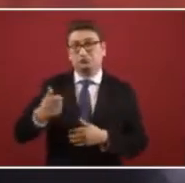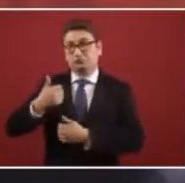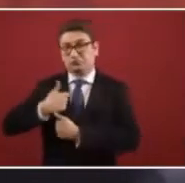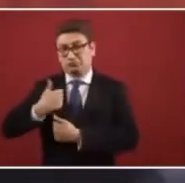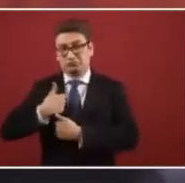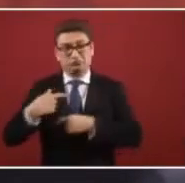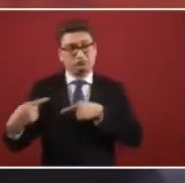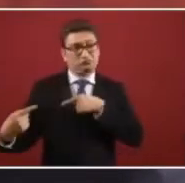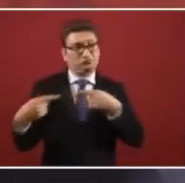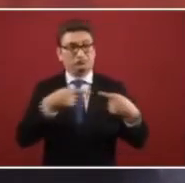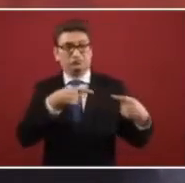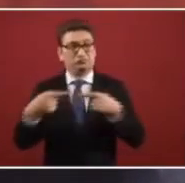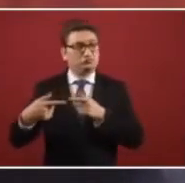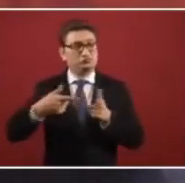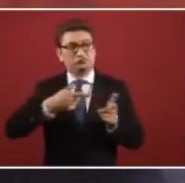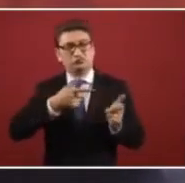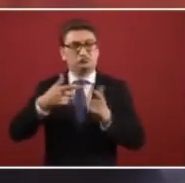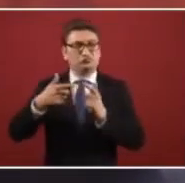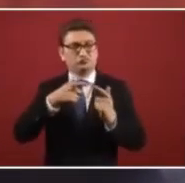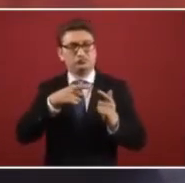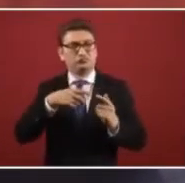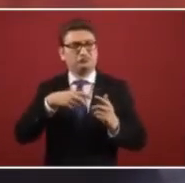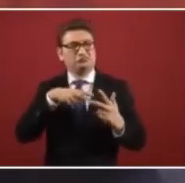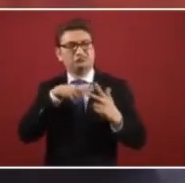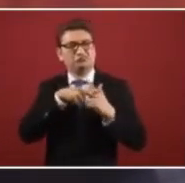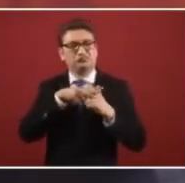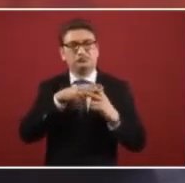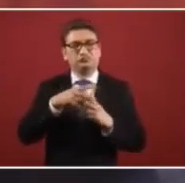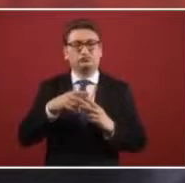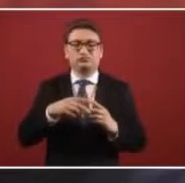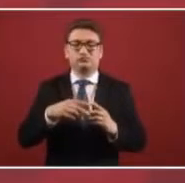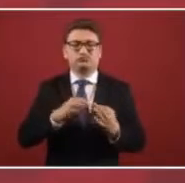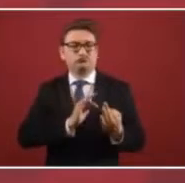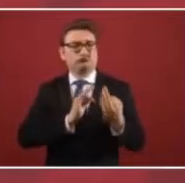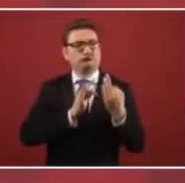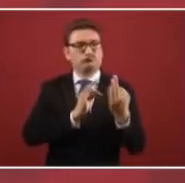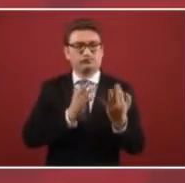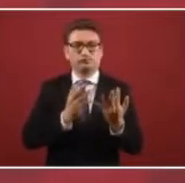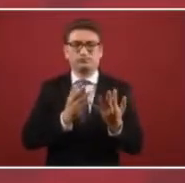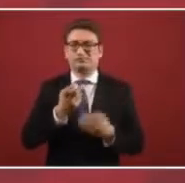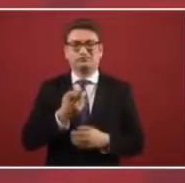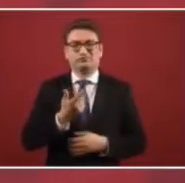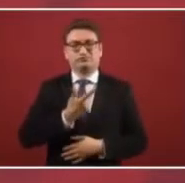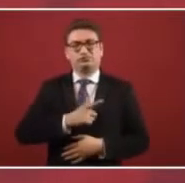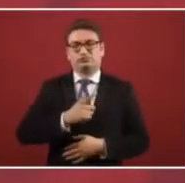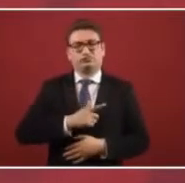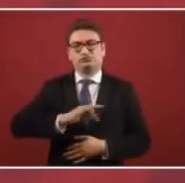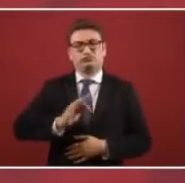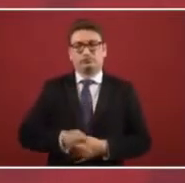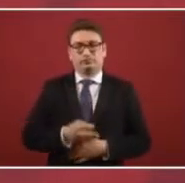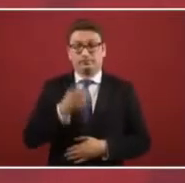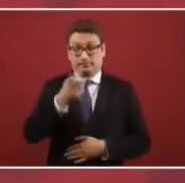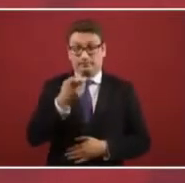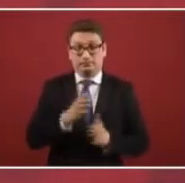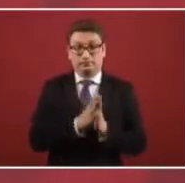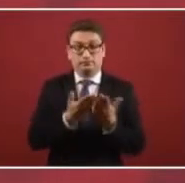lives, like civilians, like military, in confrontations. So here it comes,